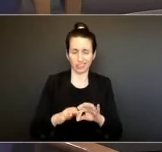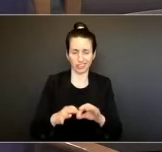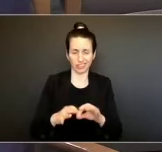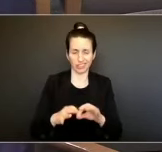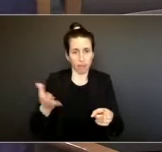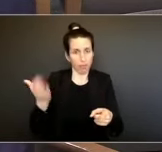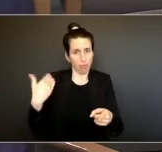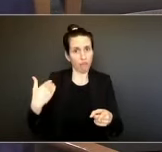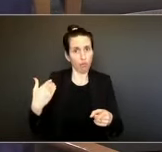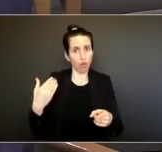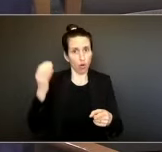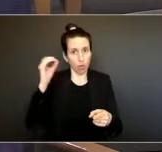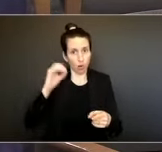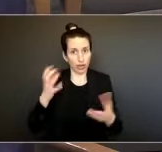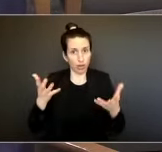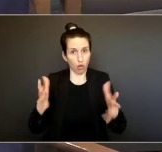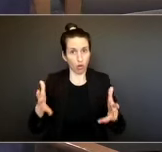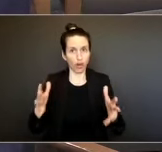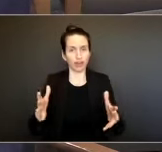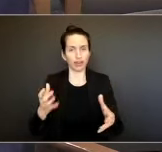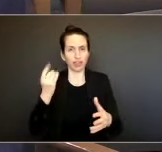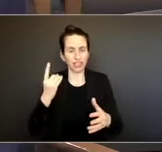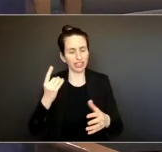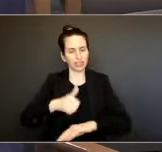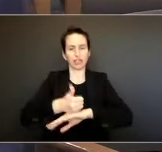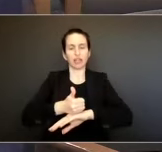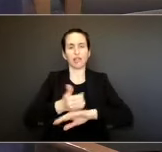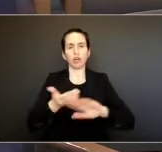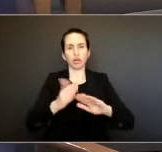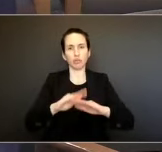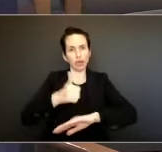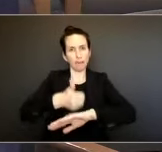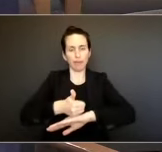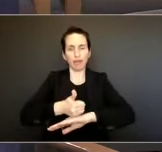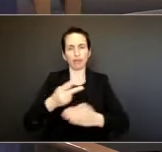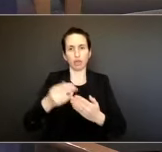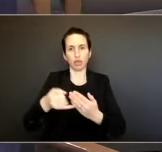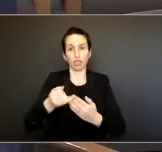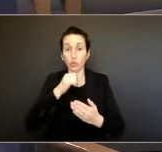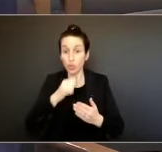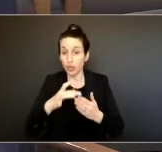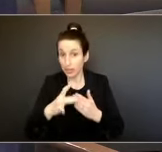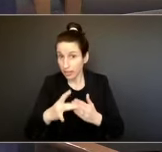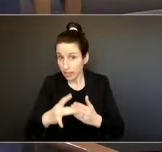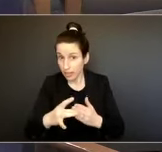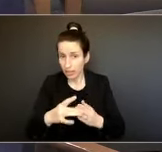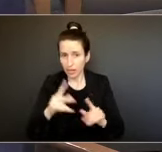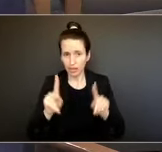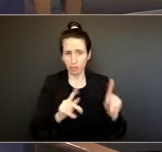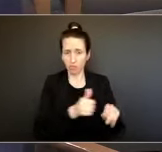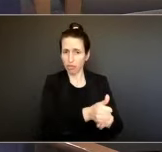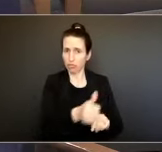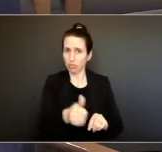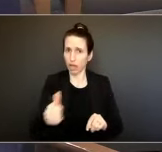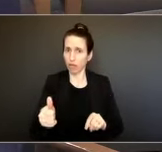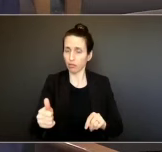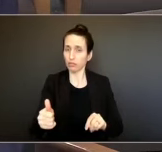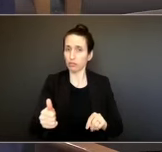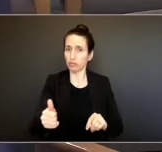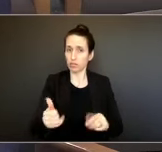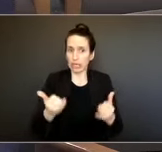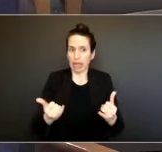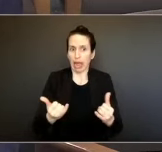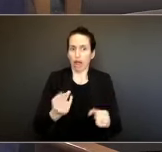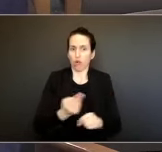as a community-based project led by individuals who are previous or current consumers of the Oregon Health